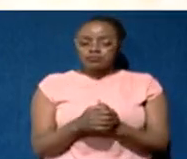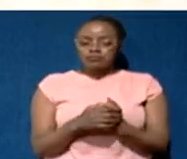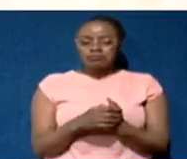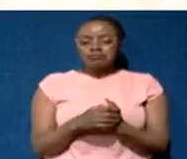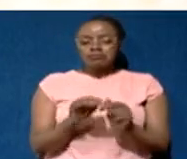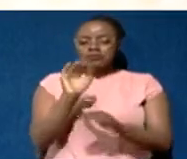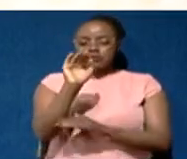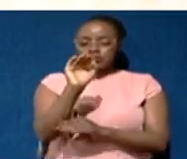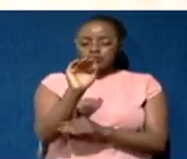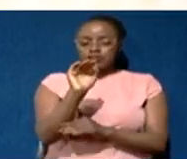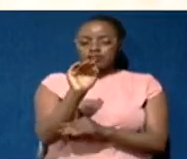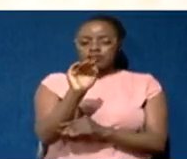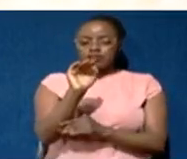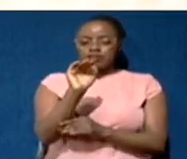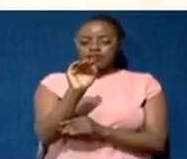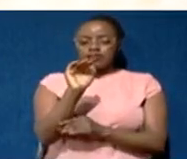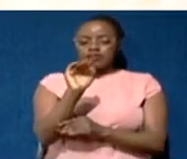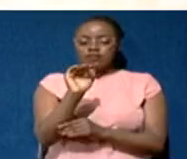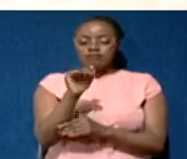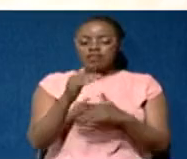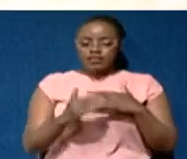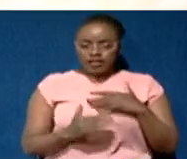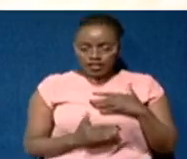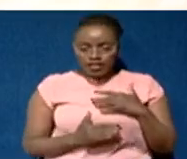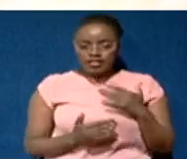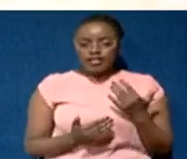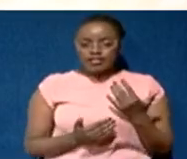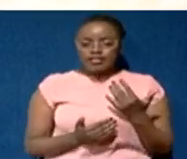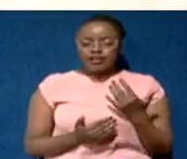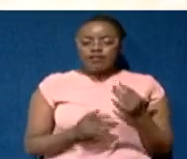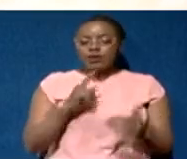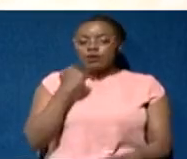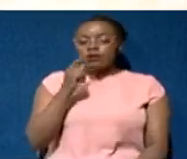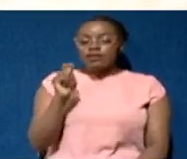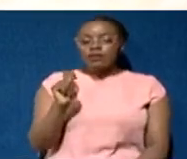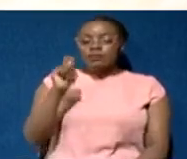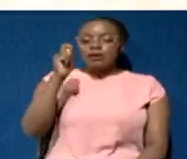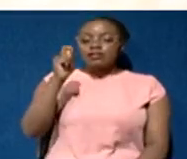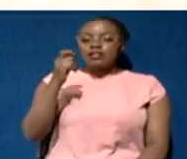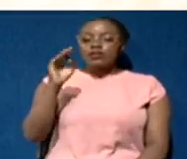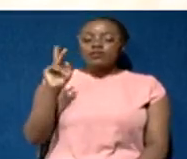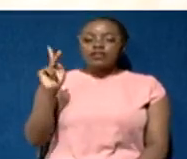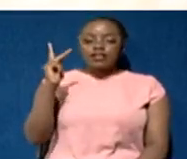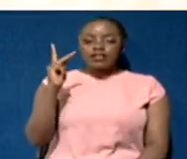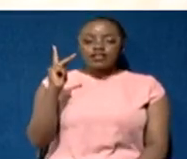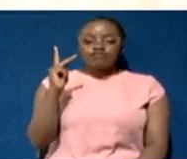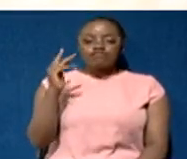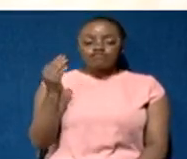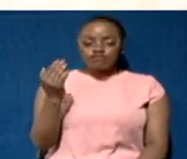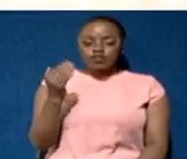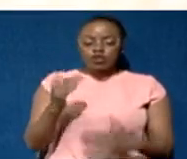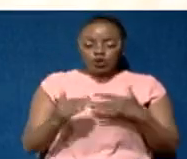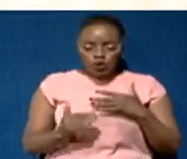to request His Excellency, the President of the Republic of Kenya,